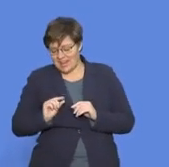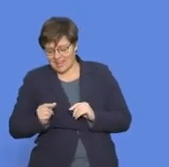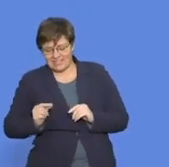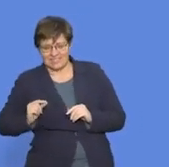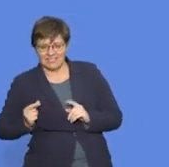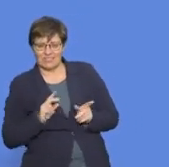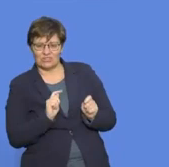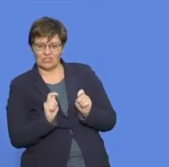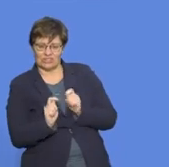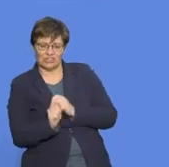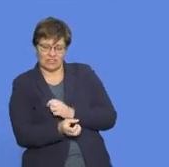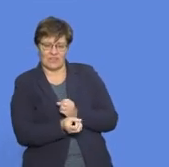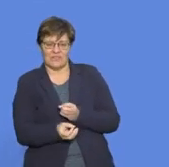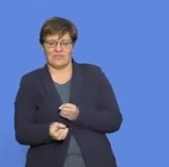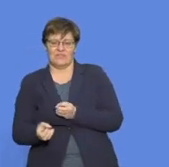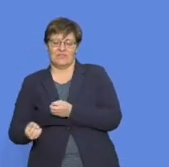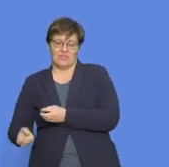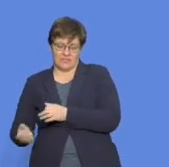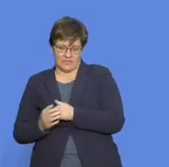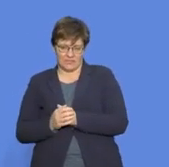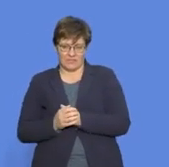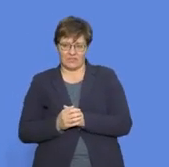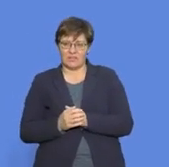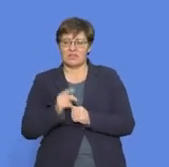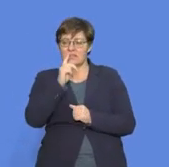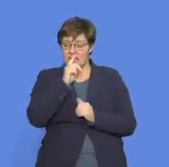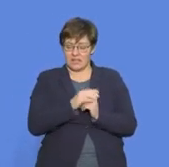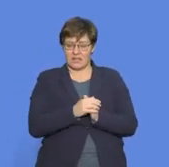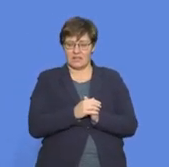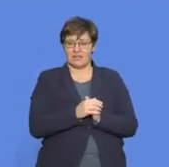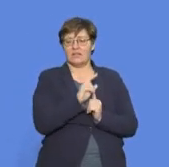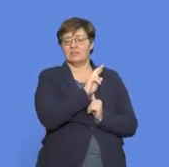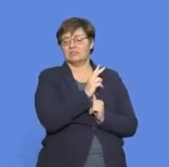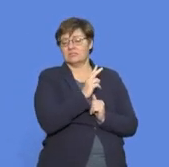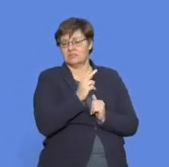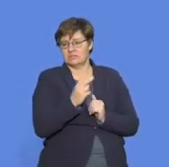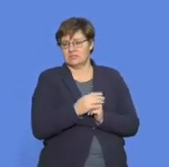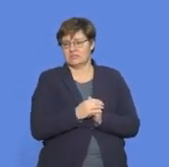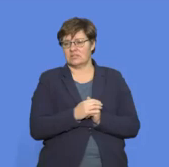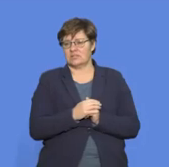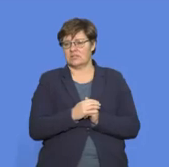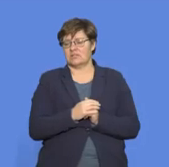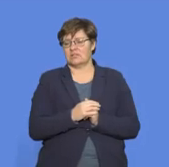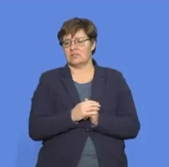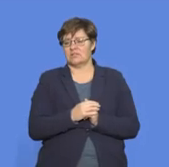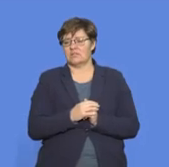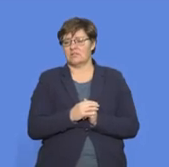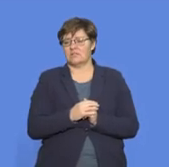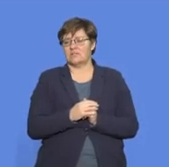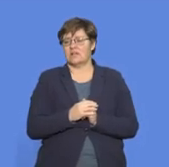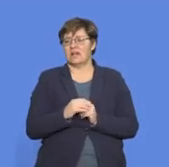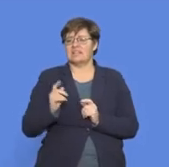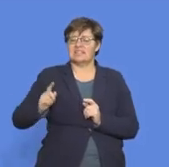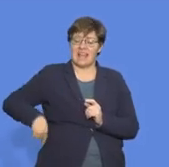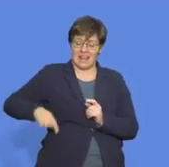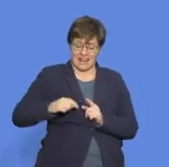or changed characteristic. And so you can see that as we go along here, already at this stage, the